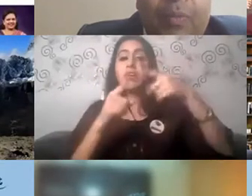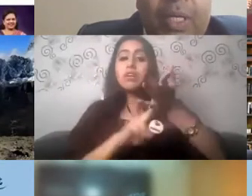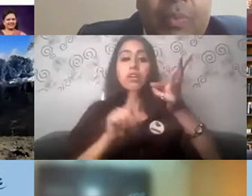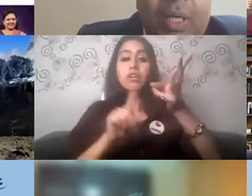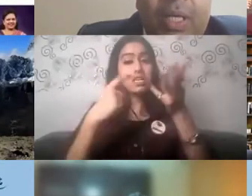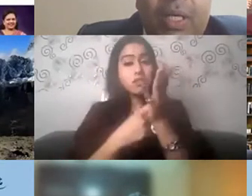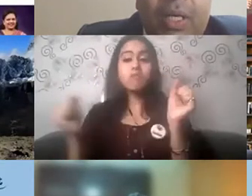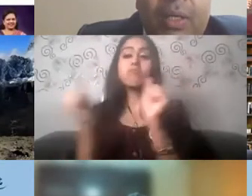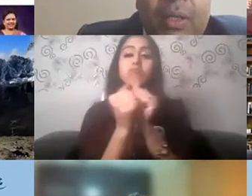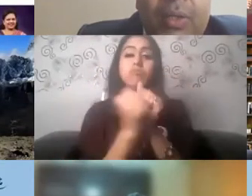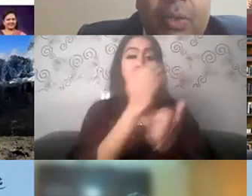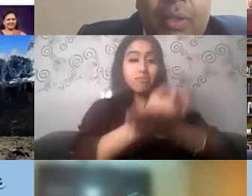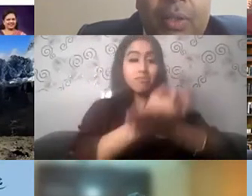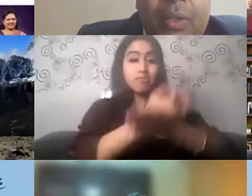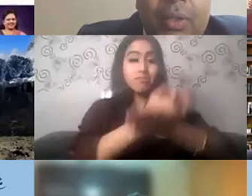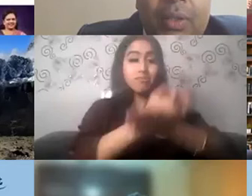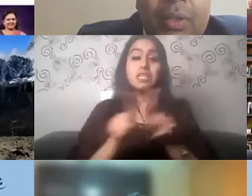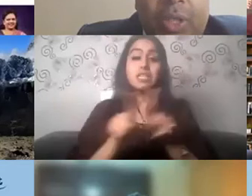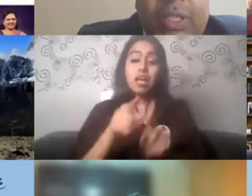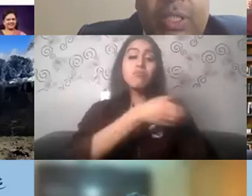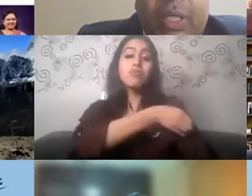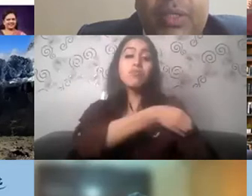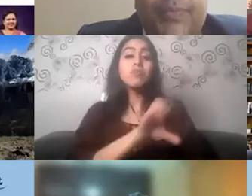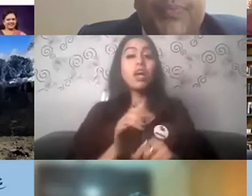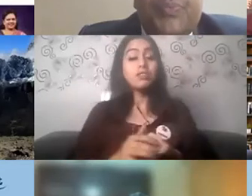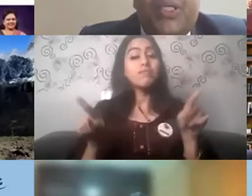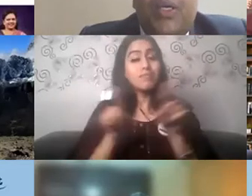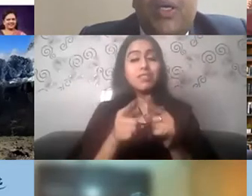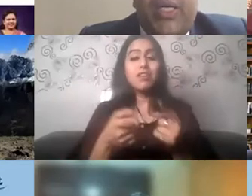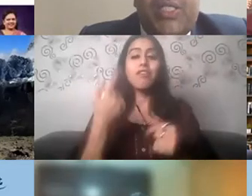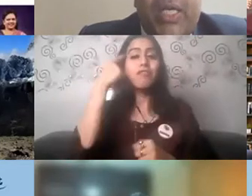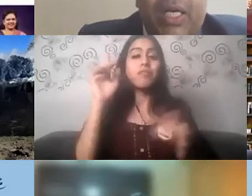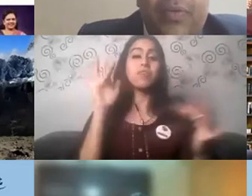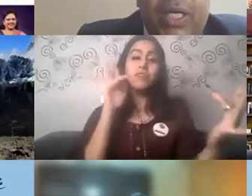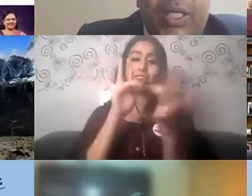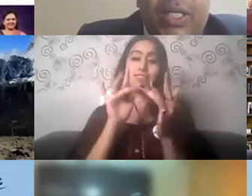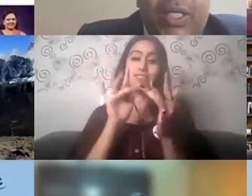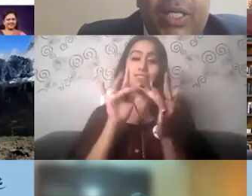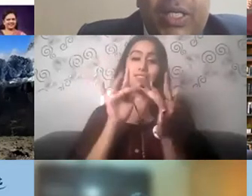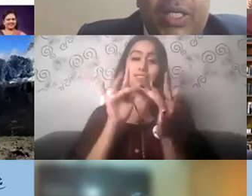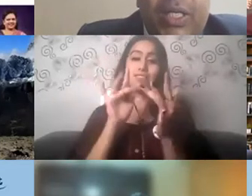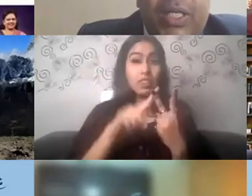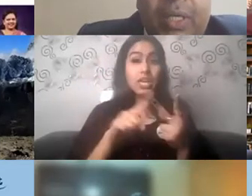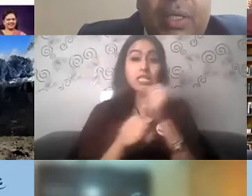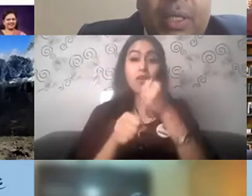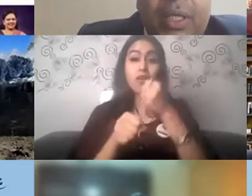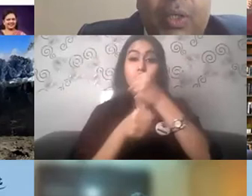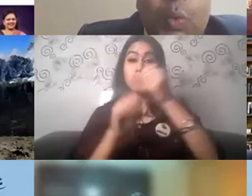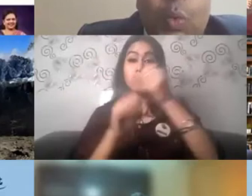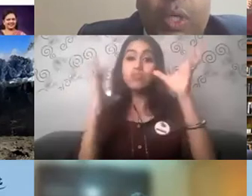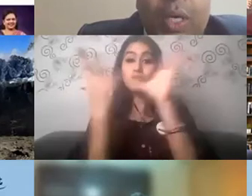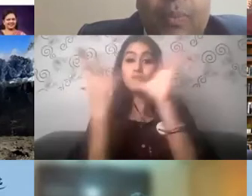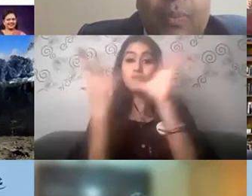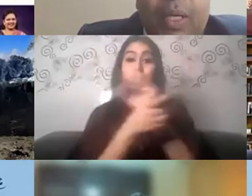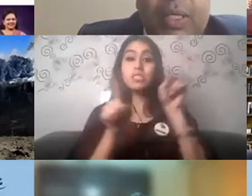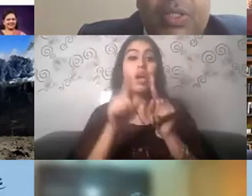people with disability through this network. And secondly, we are creating a global resource center in